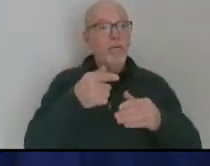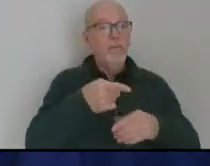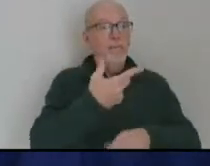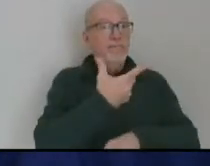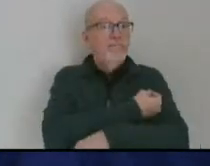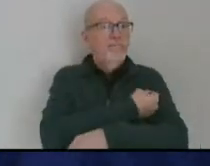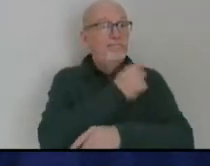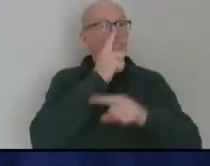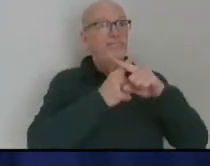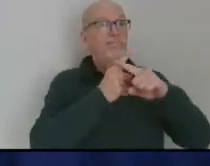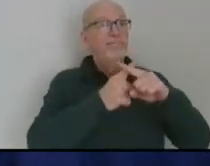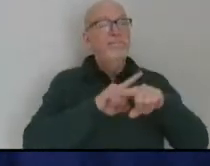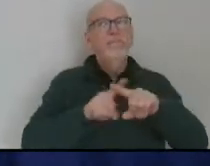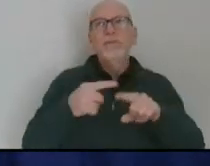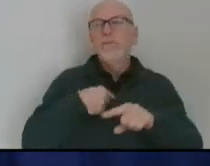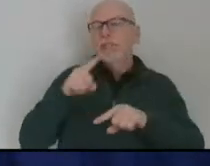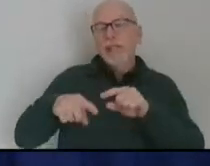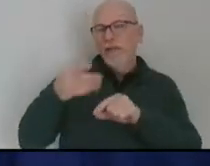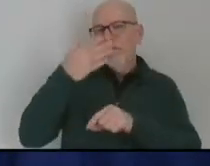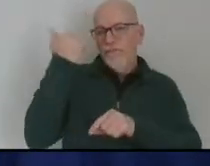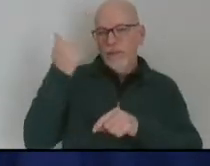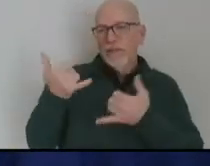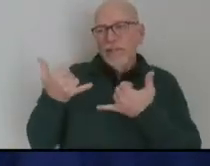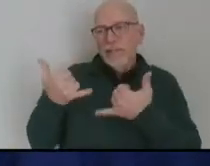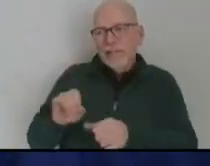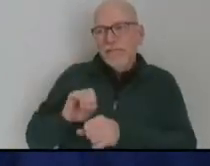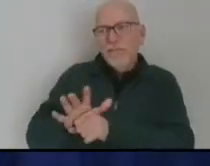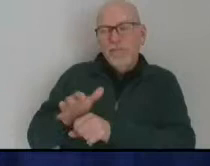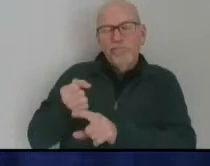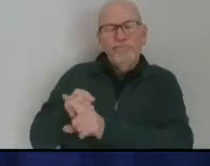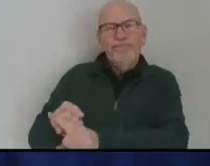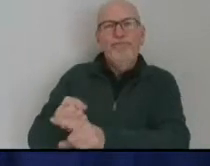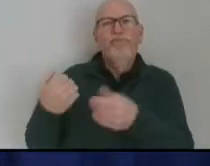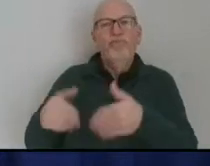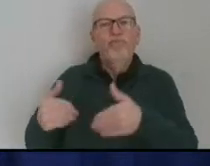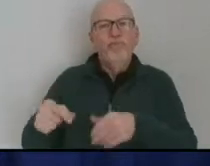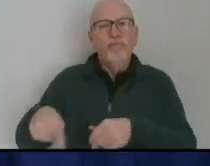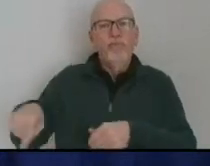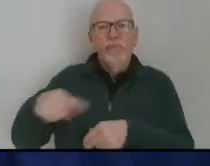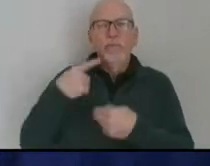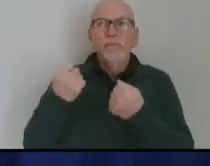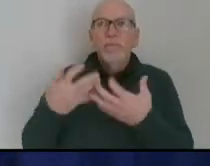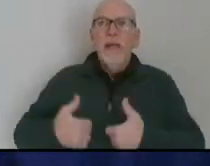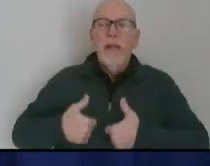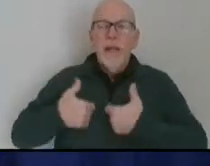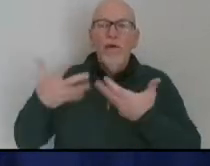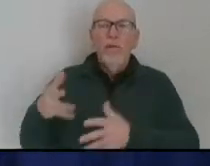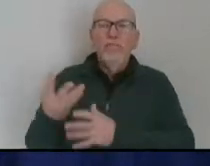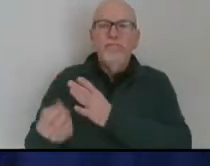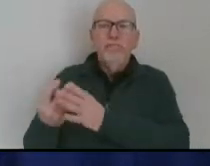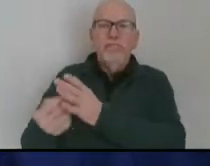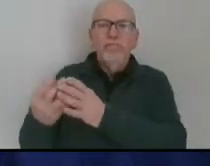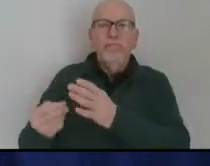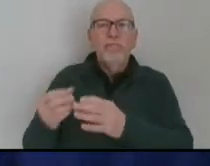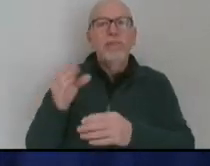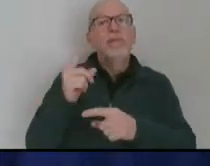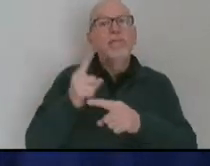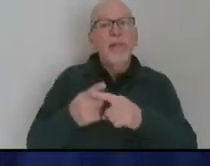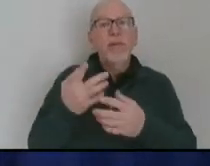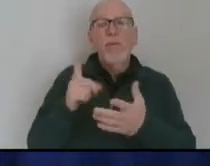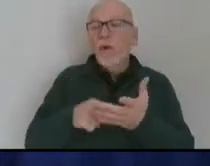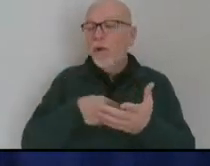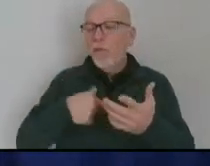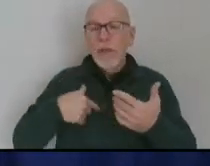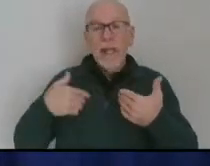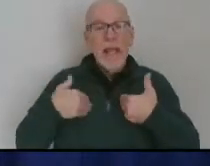we cannot lose sight of the toll that this pandemic has taken on the lives that have been lost or on the tools that we have